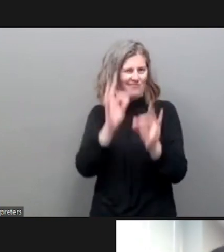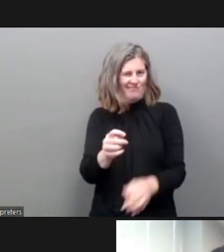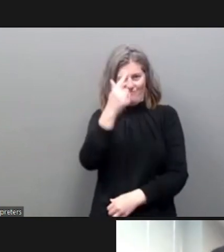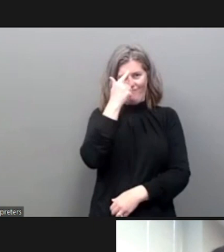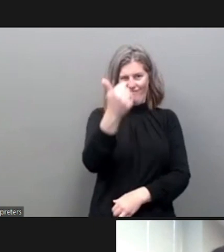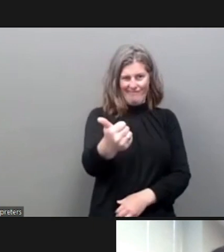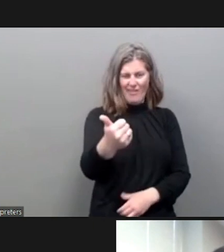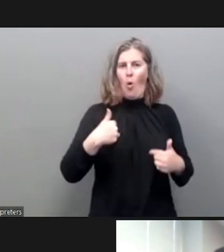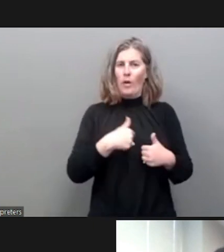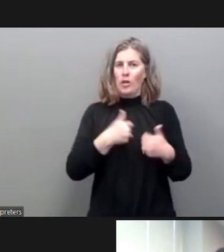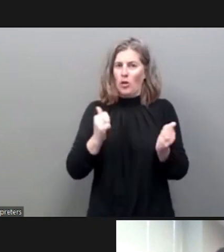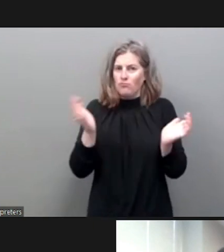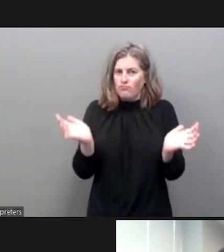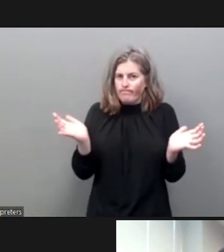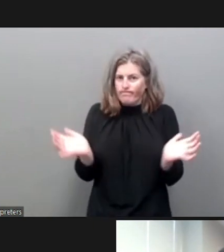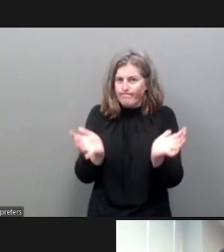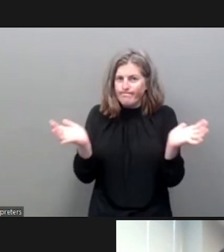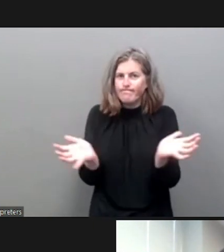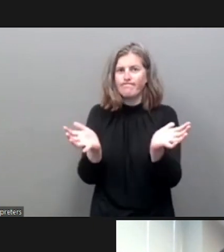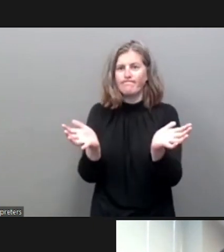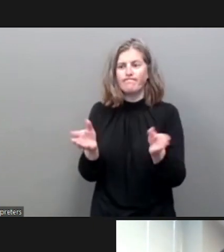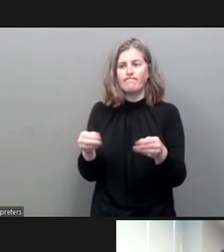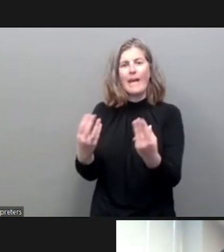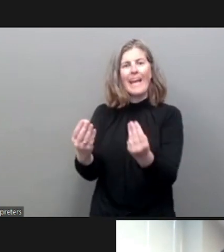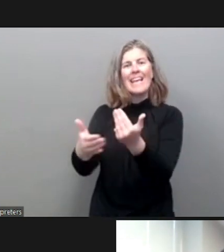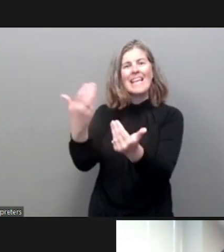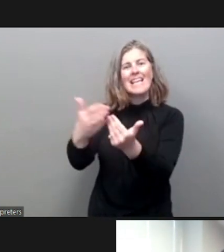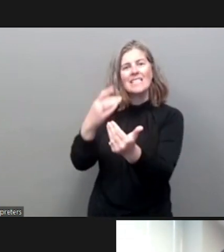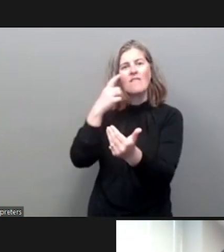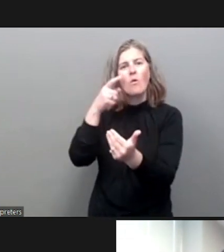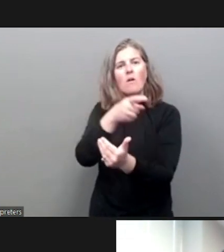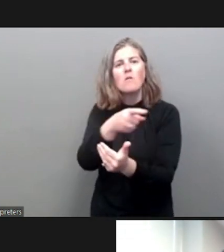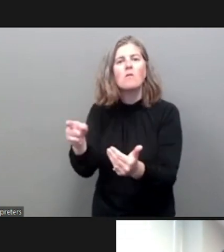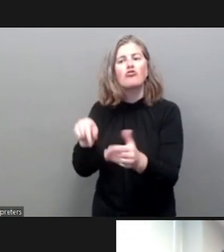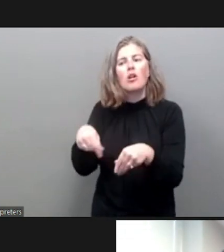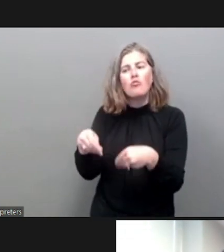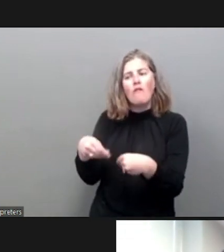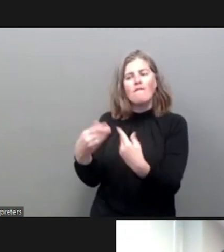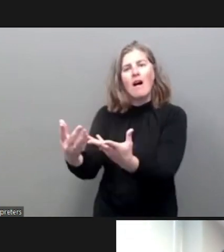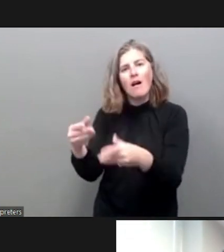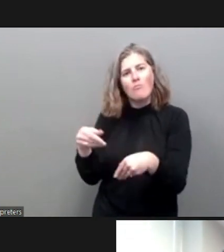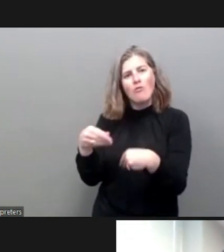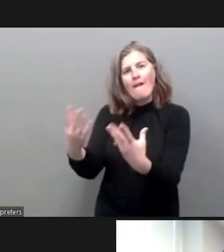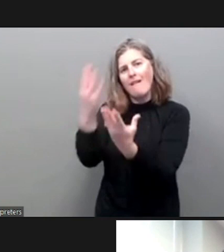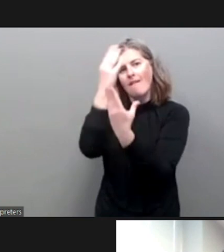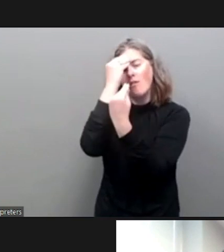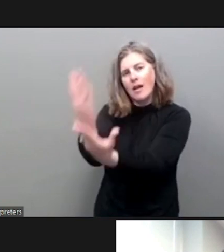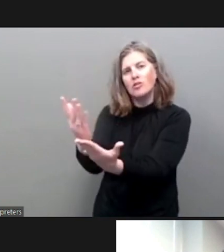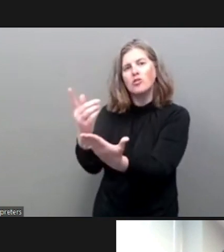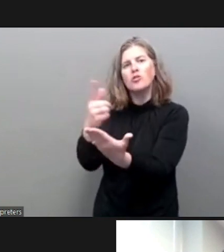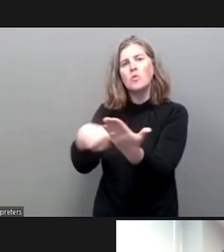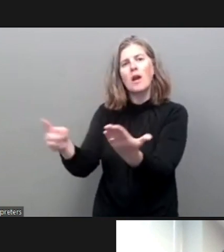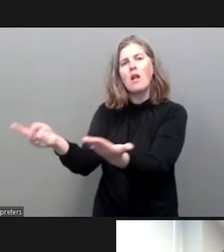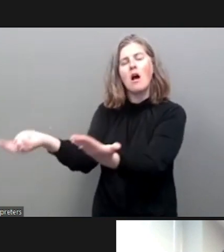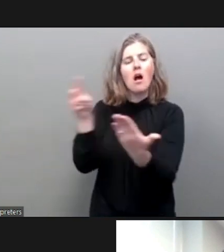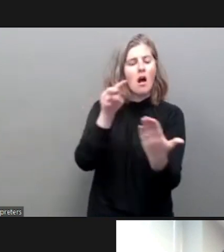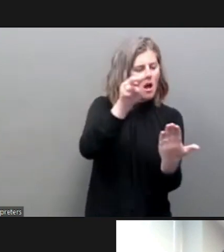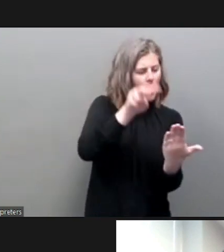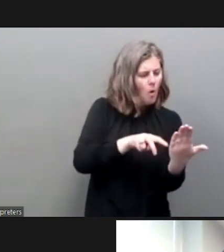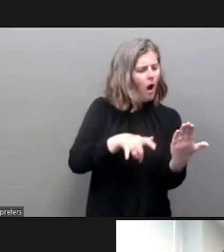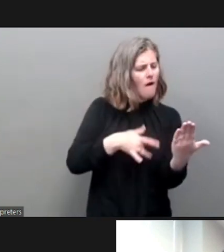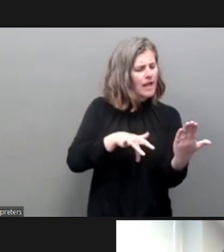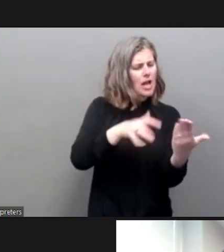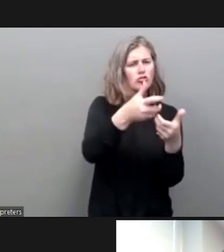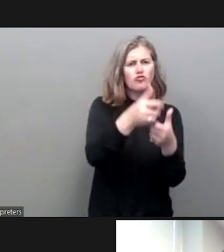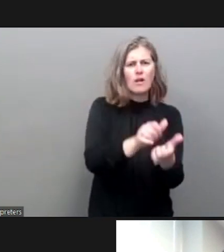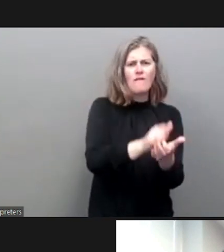trying to do at the Department of Health is try to make it easier and try to provide the information that people can turn to, that they can trust,